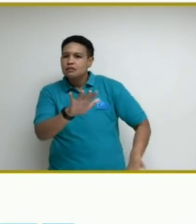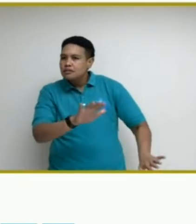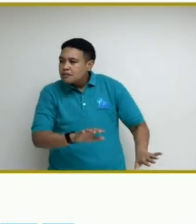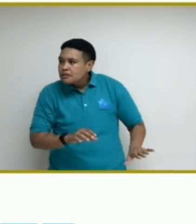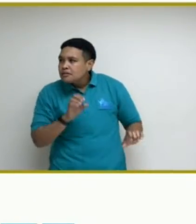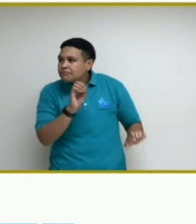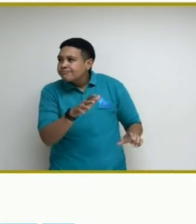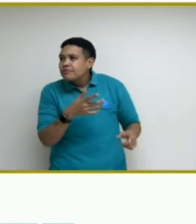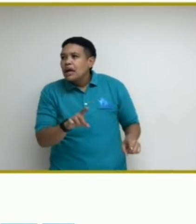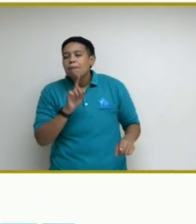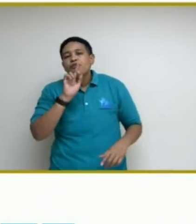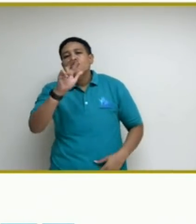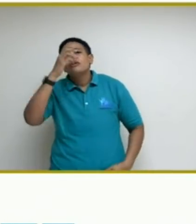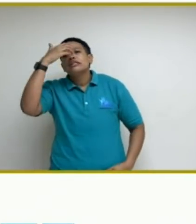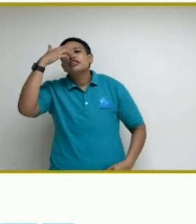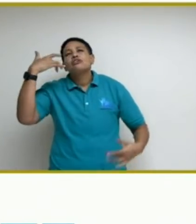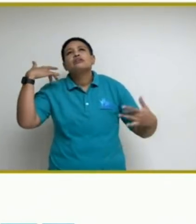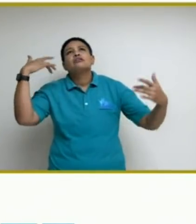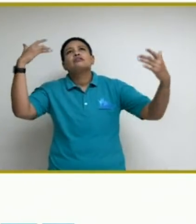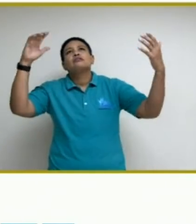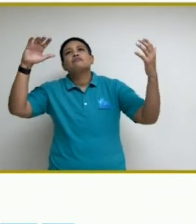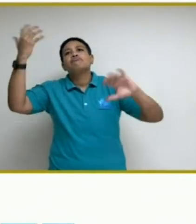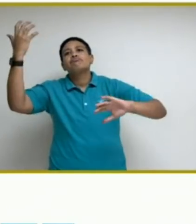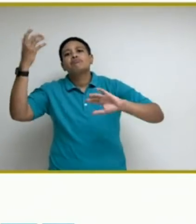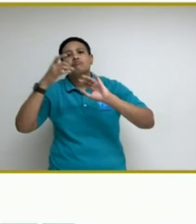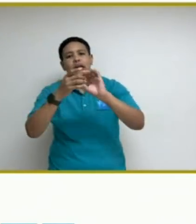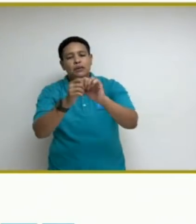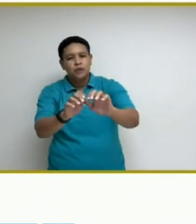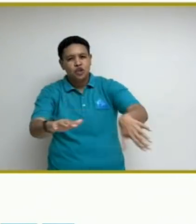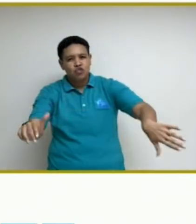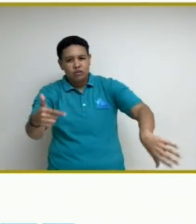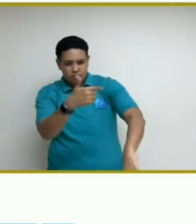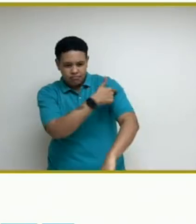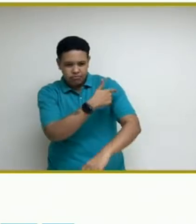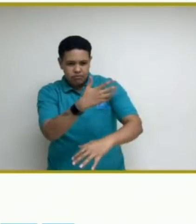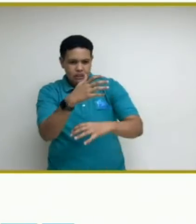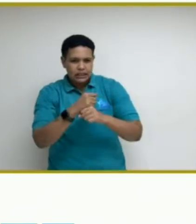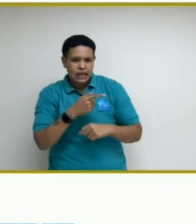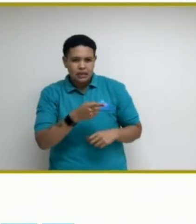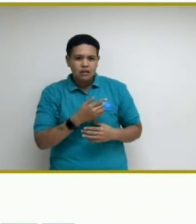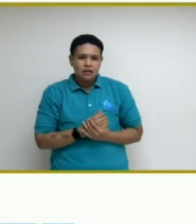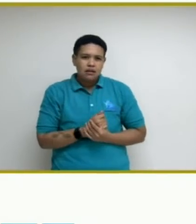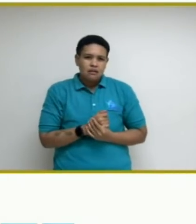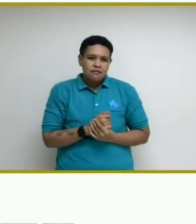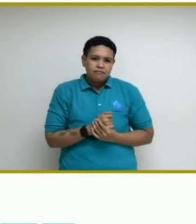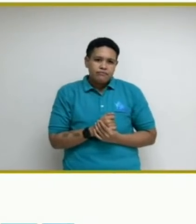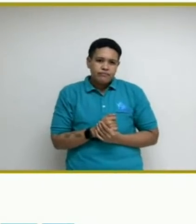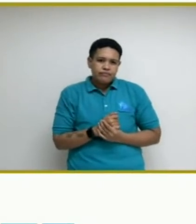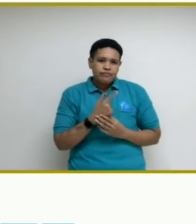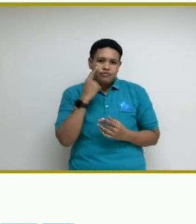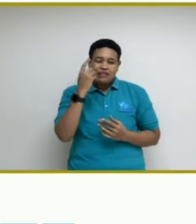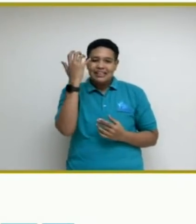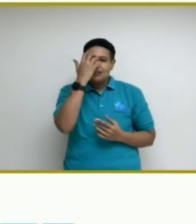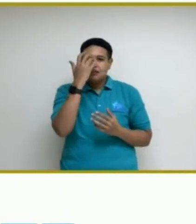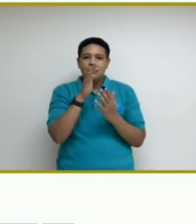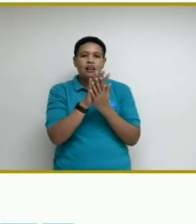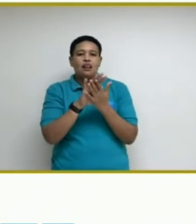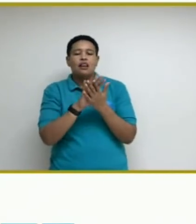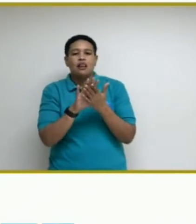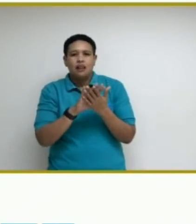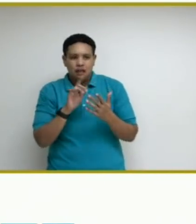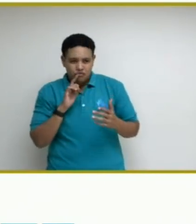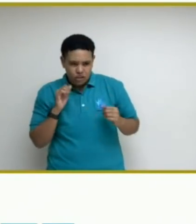so the 3 serious events that you talked about with children are dizziness. I just want to confirm